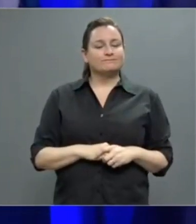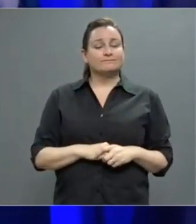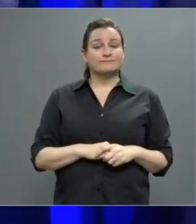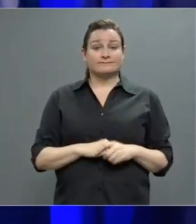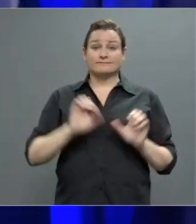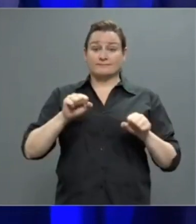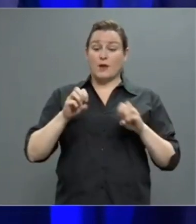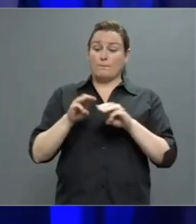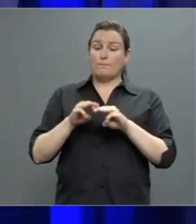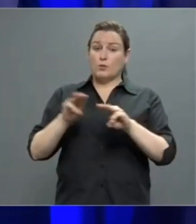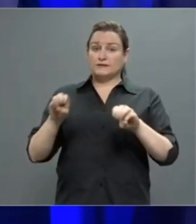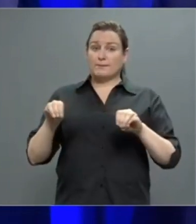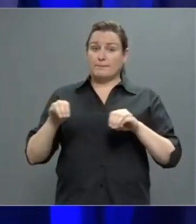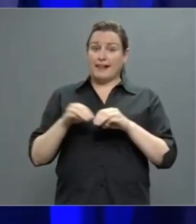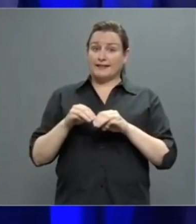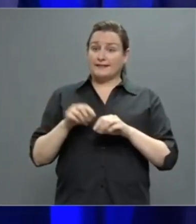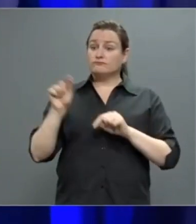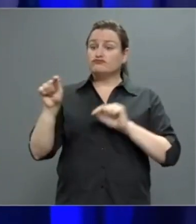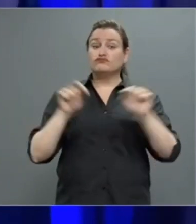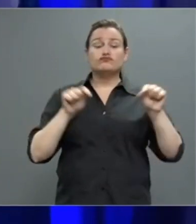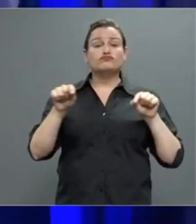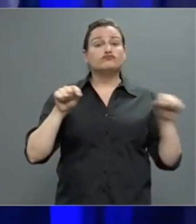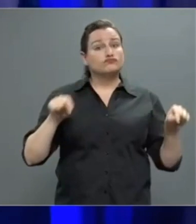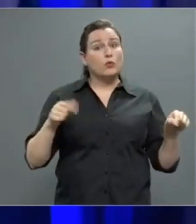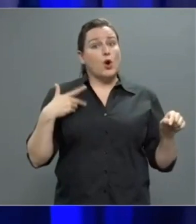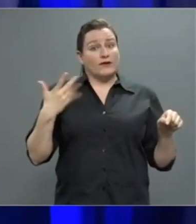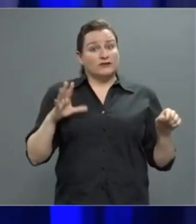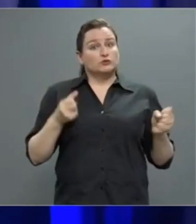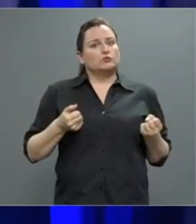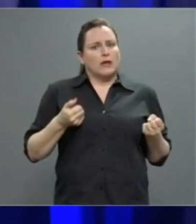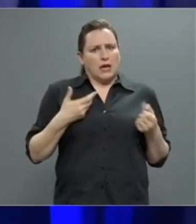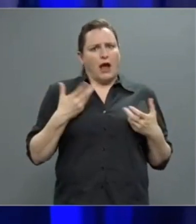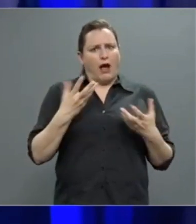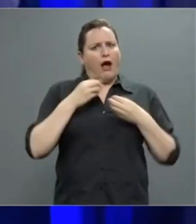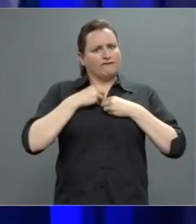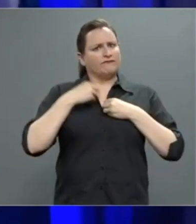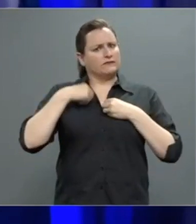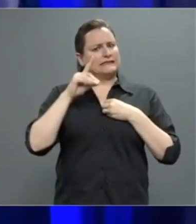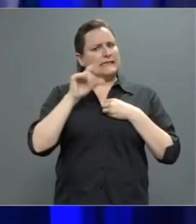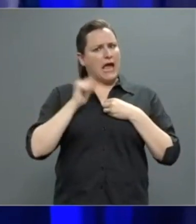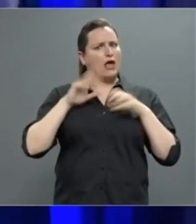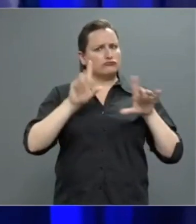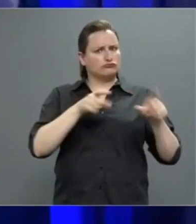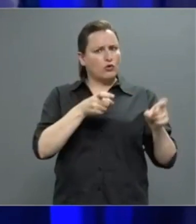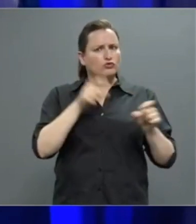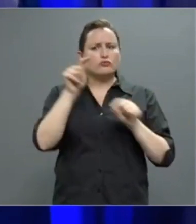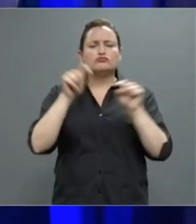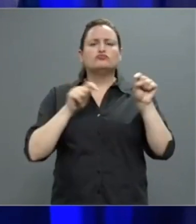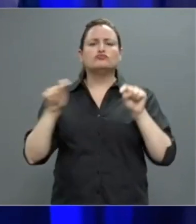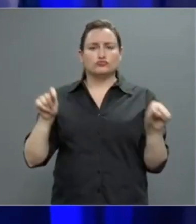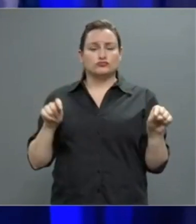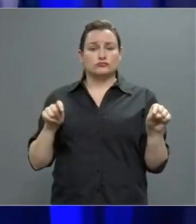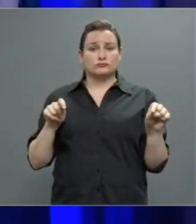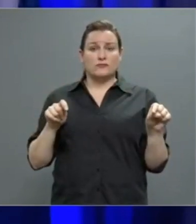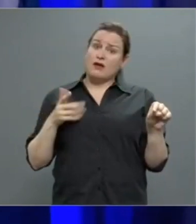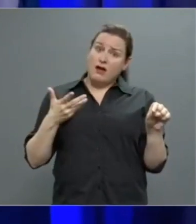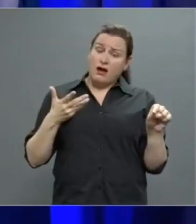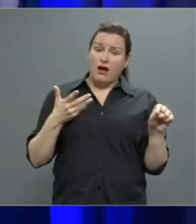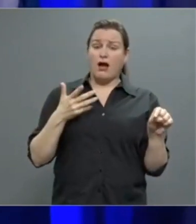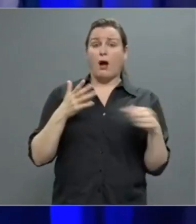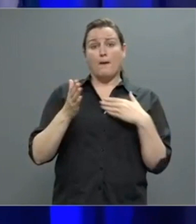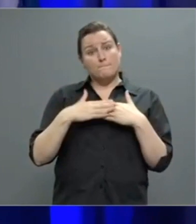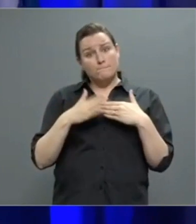municipalities where we already deliver world-class services as a party of government, another 24 could have DA-led